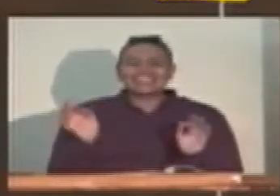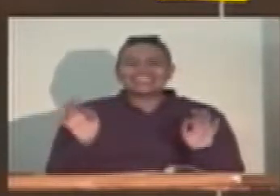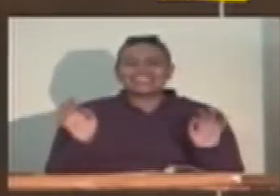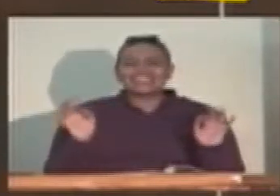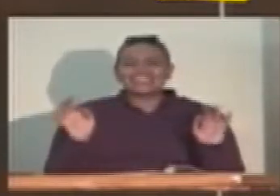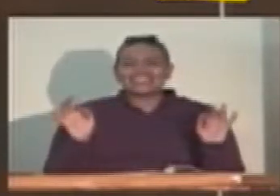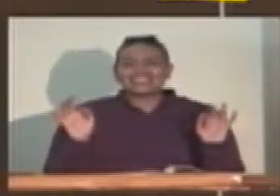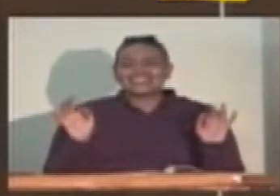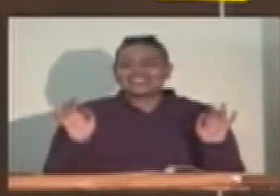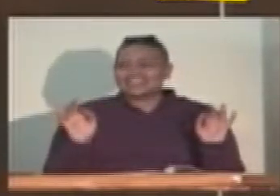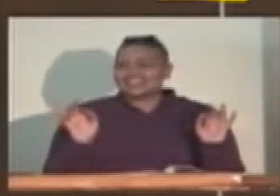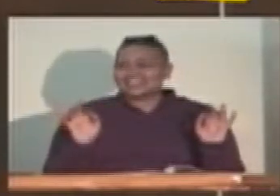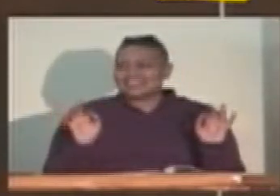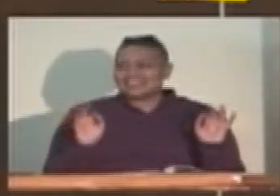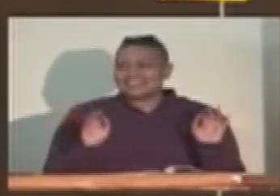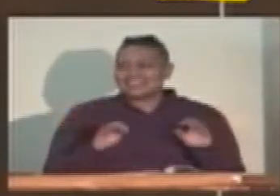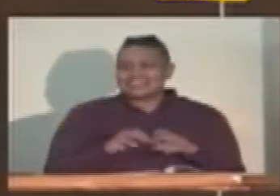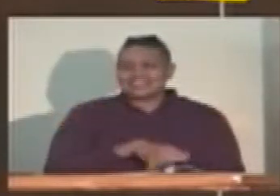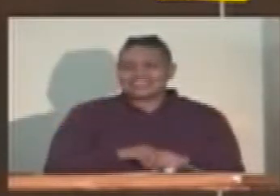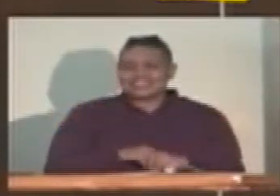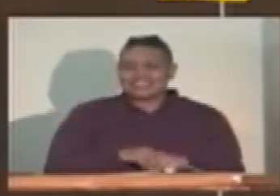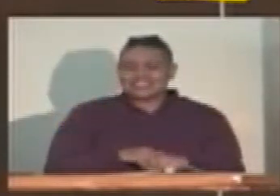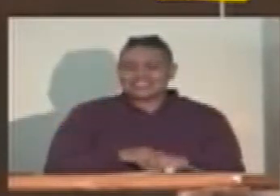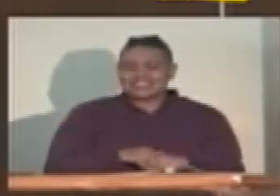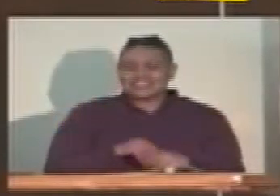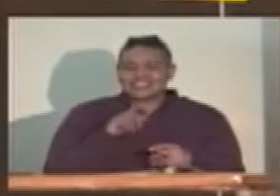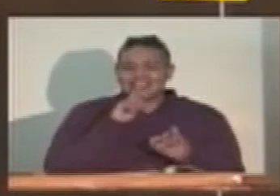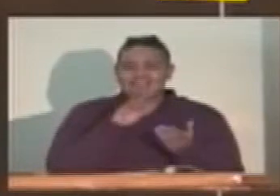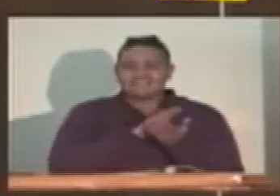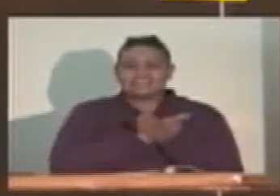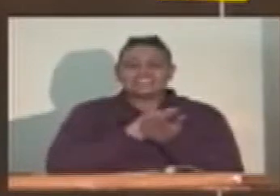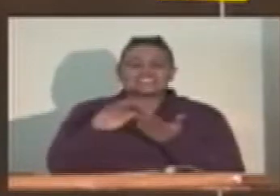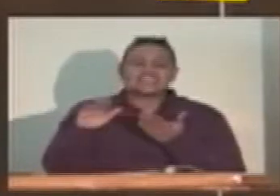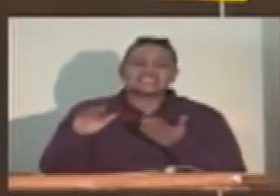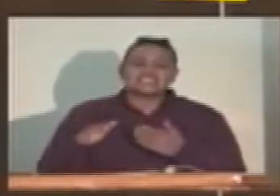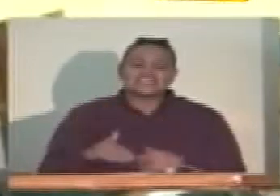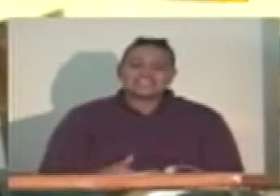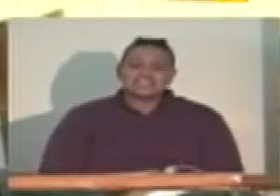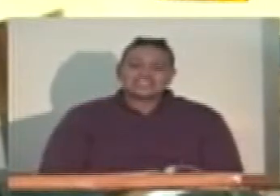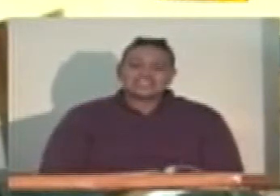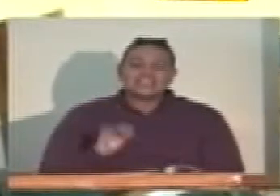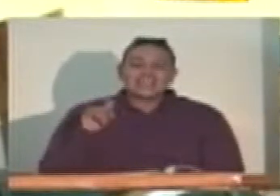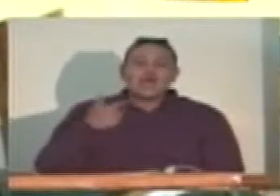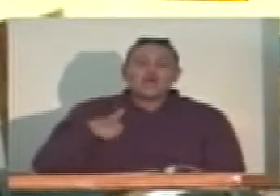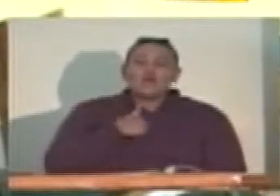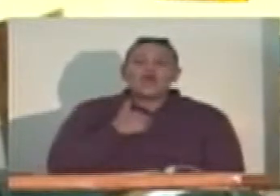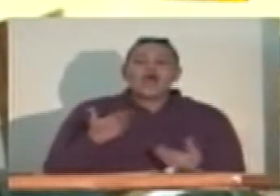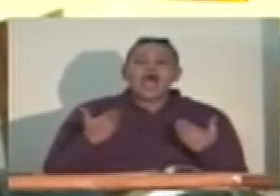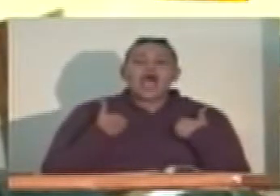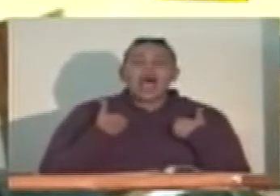Minion, quiet, of decency, thank you. That we have